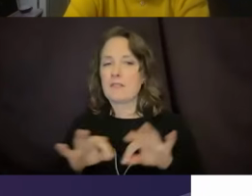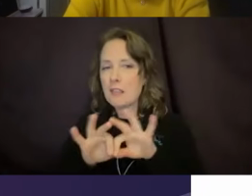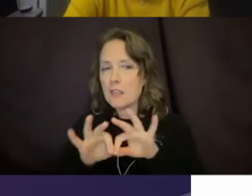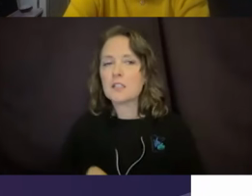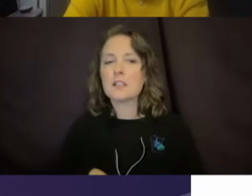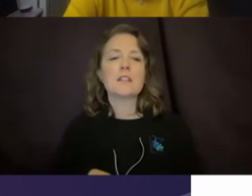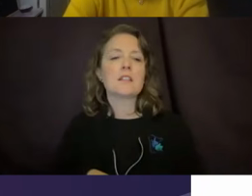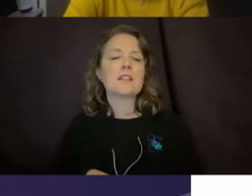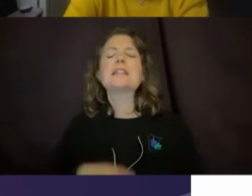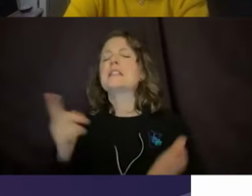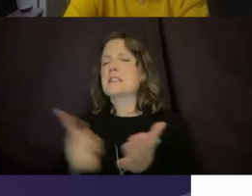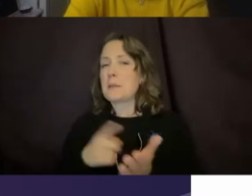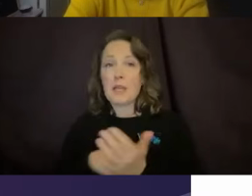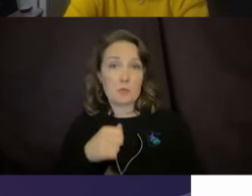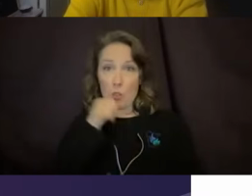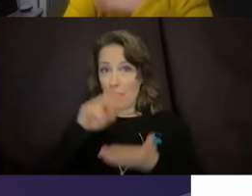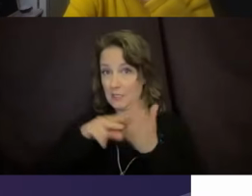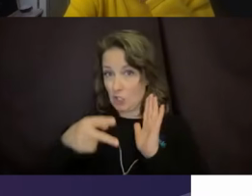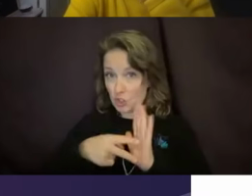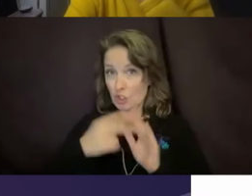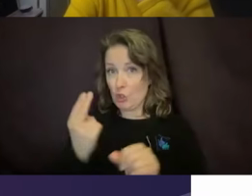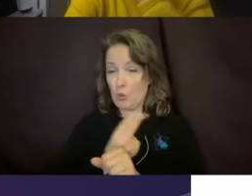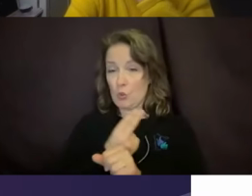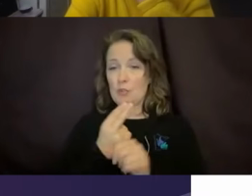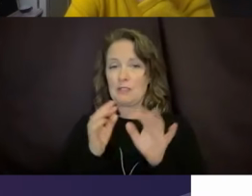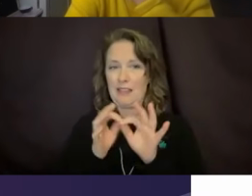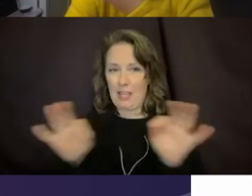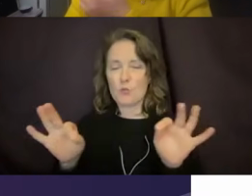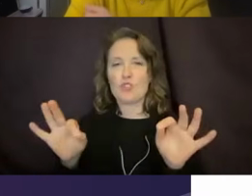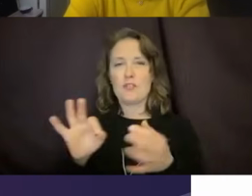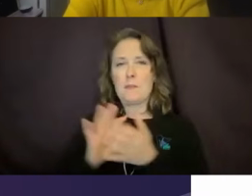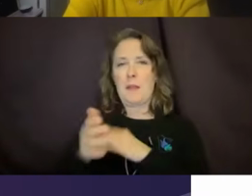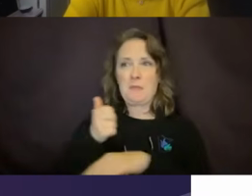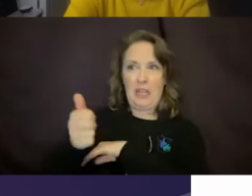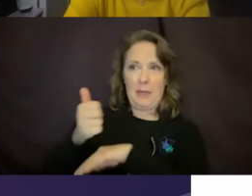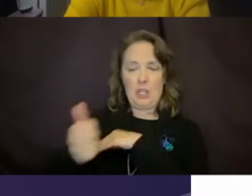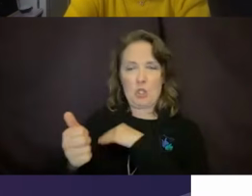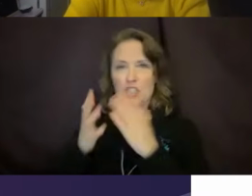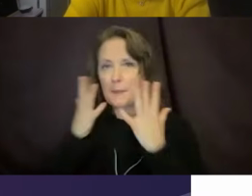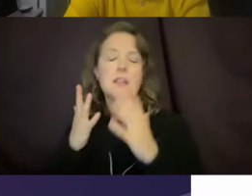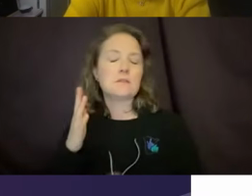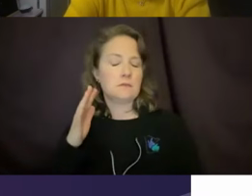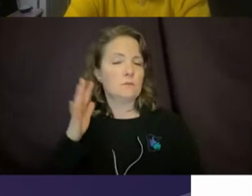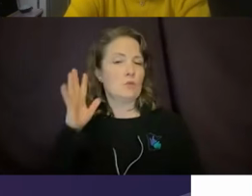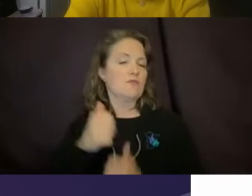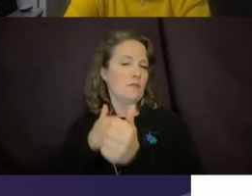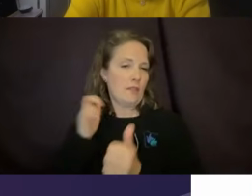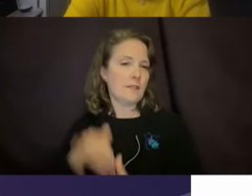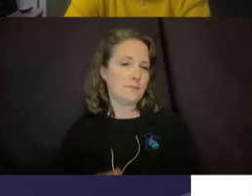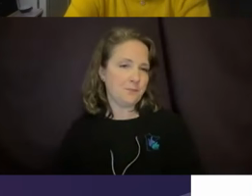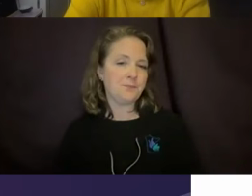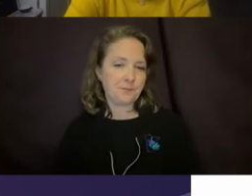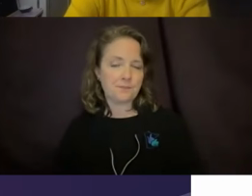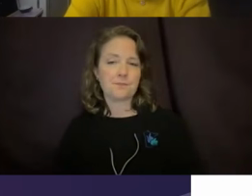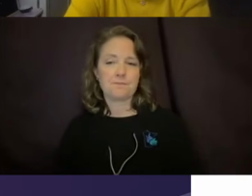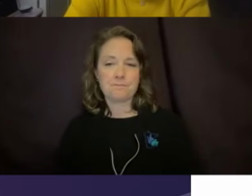not, sometimes we unintentionally use the language that is shaming or blaming. Um, Again,